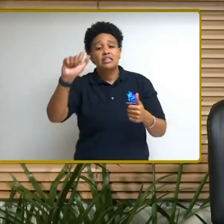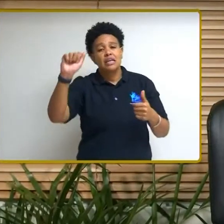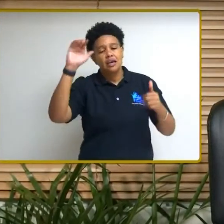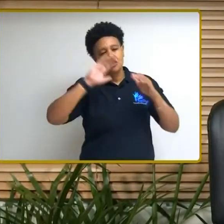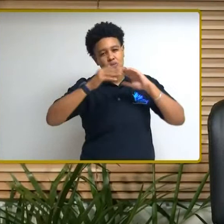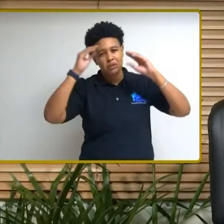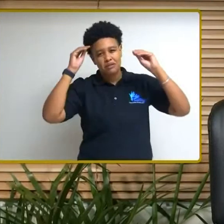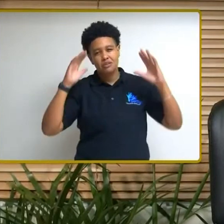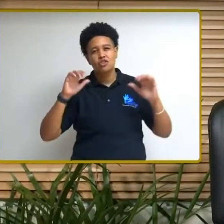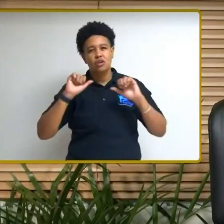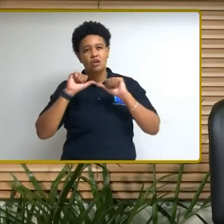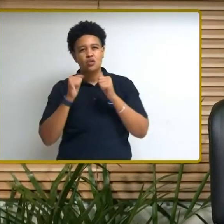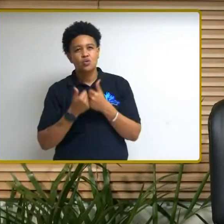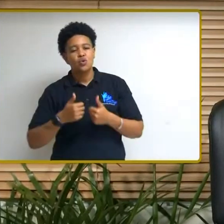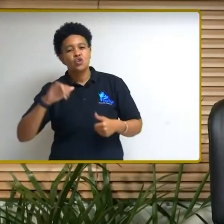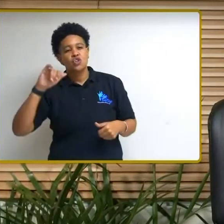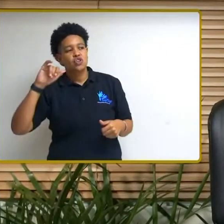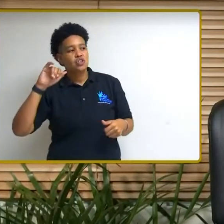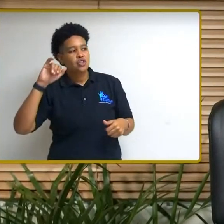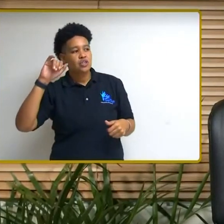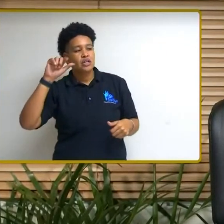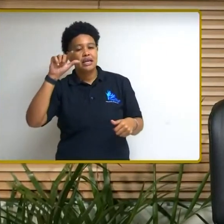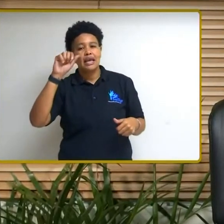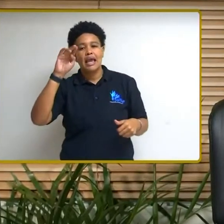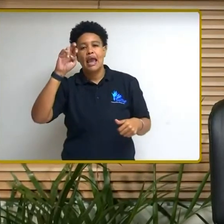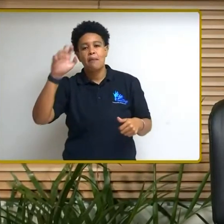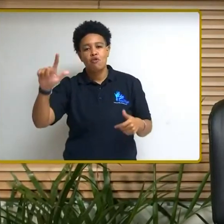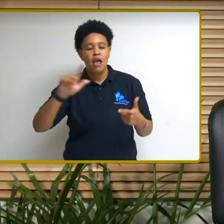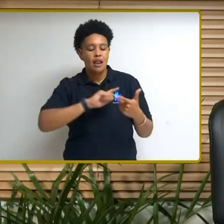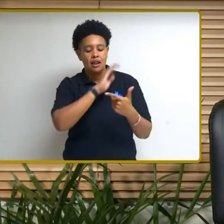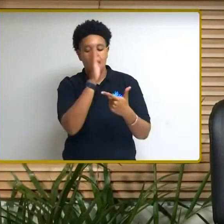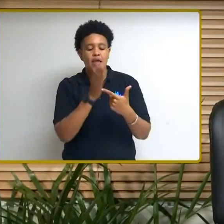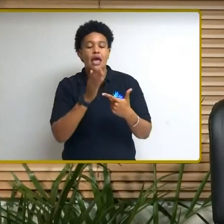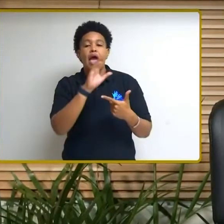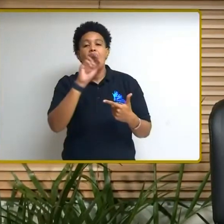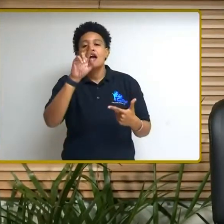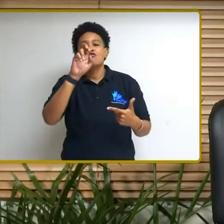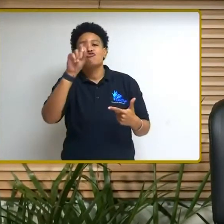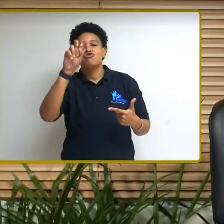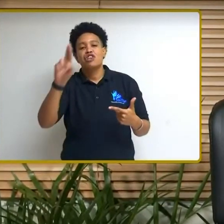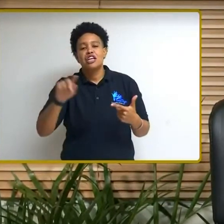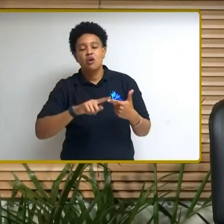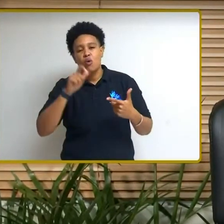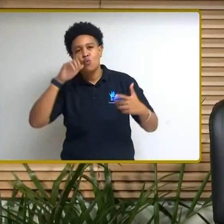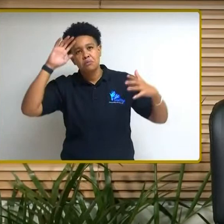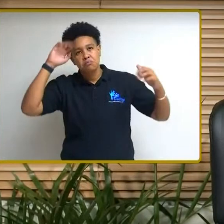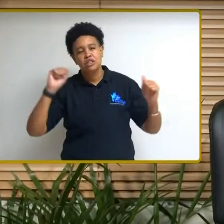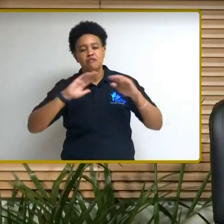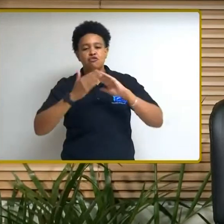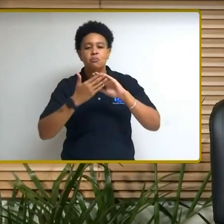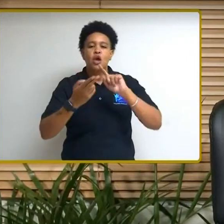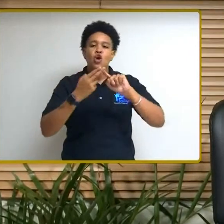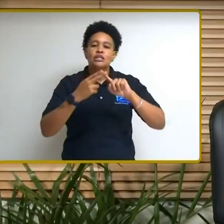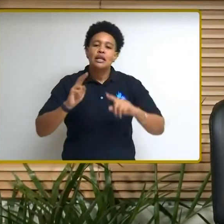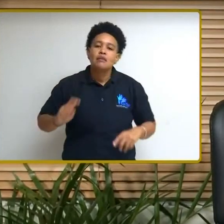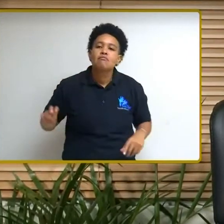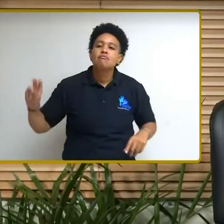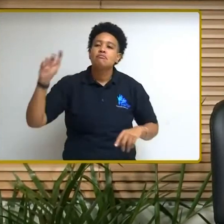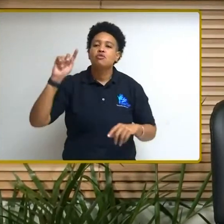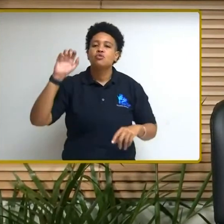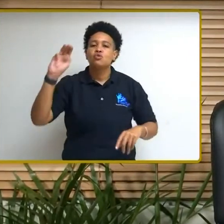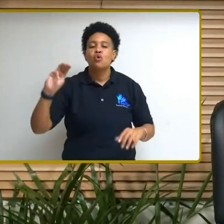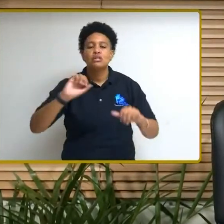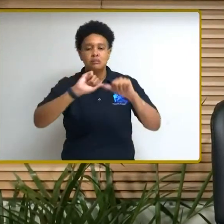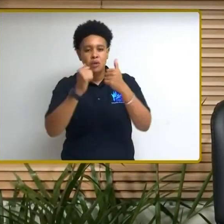Teachers Association, Mr. Gabriel, and of course Mr. Reeder, who is President of the Jamaica Hotel and Tourist